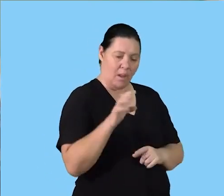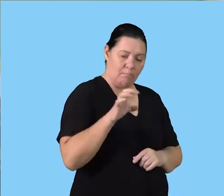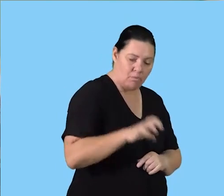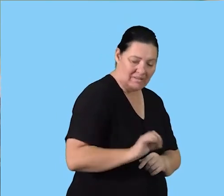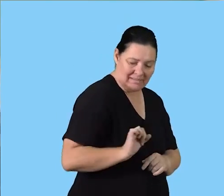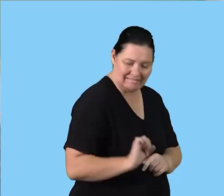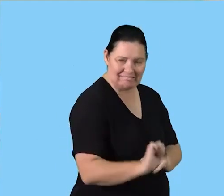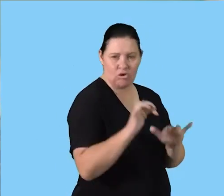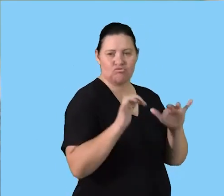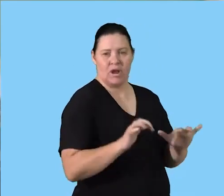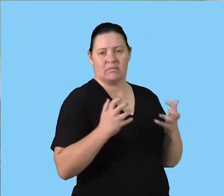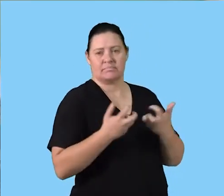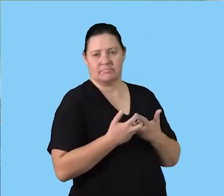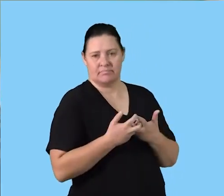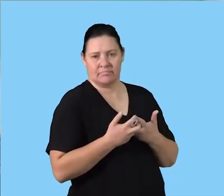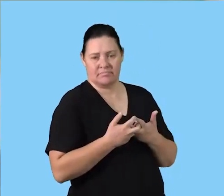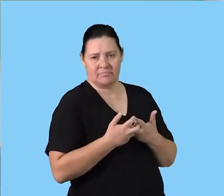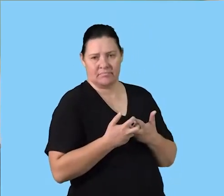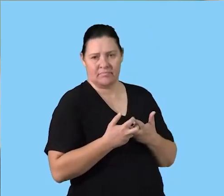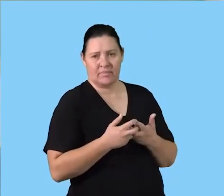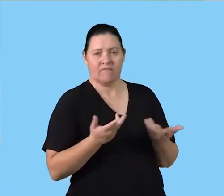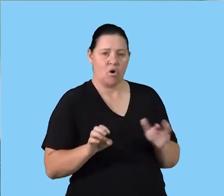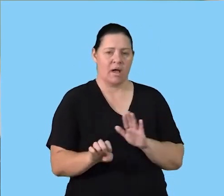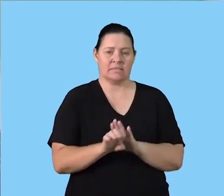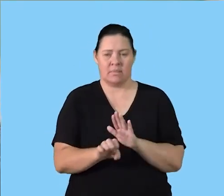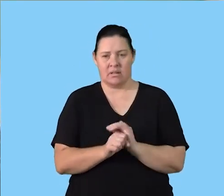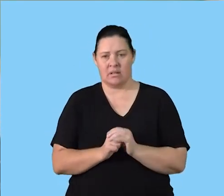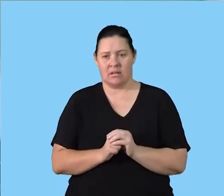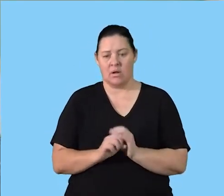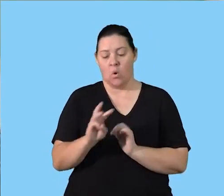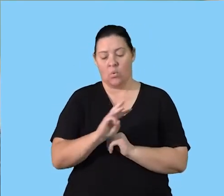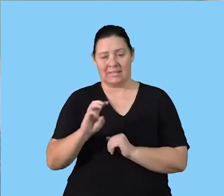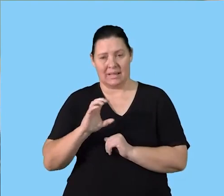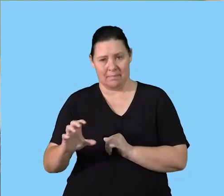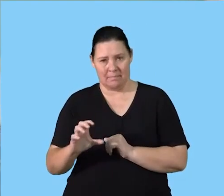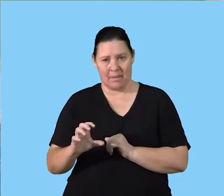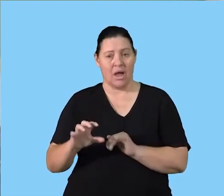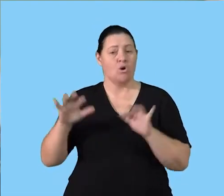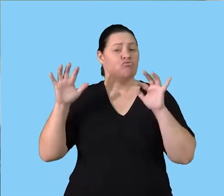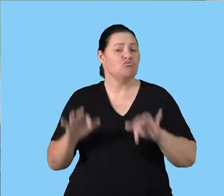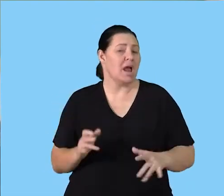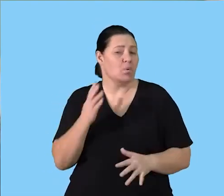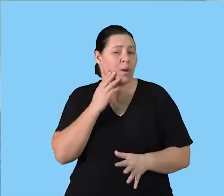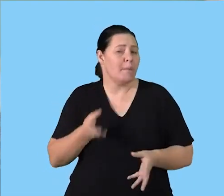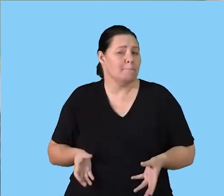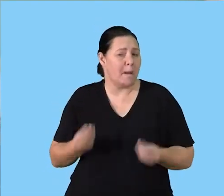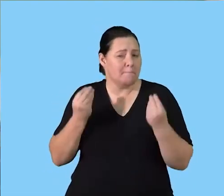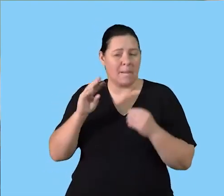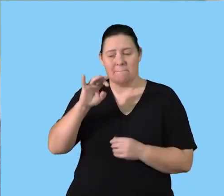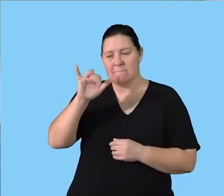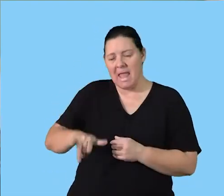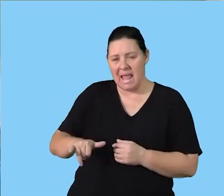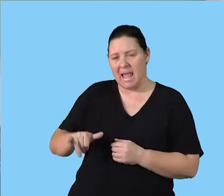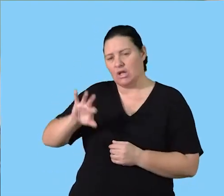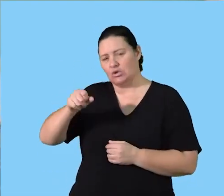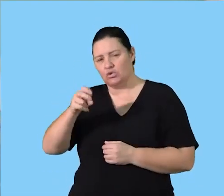province and align it to say, like for example, in the Western Cape, they receive their rainfall around May, June,